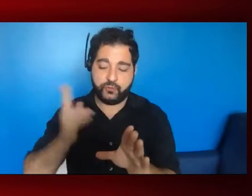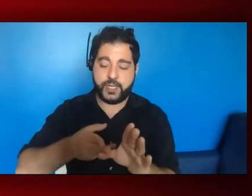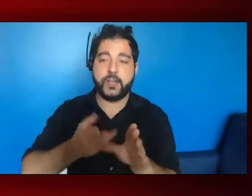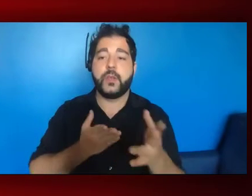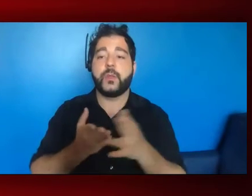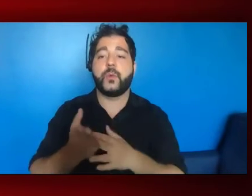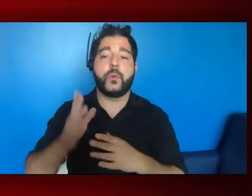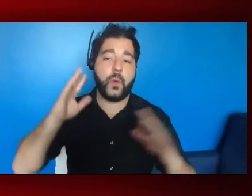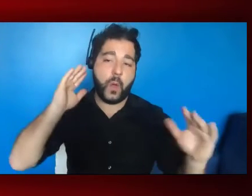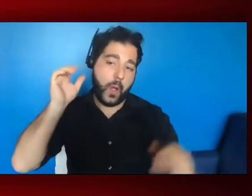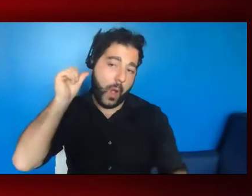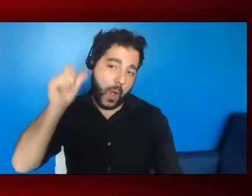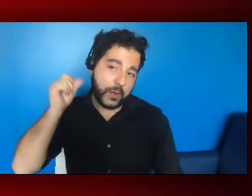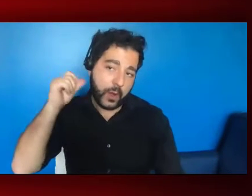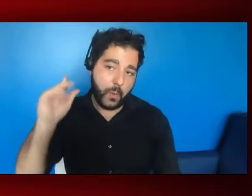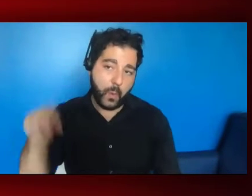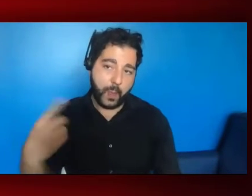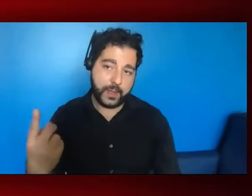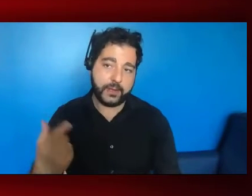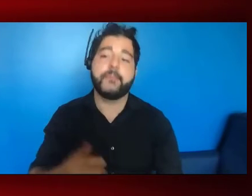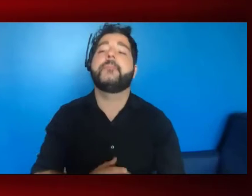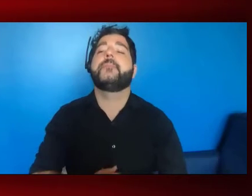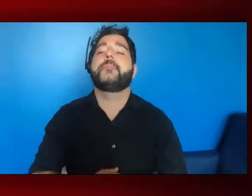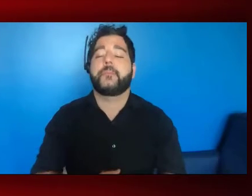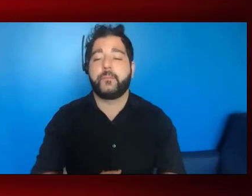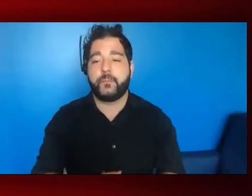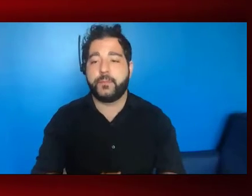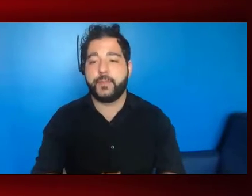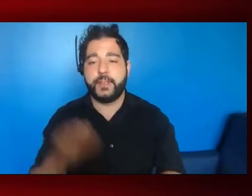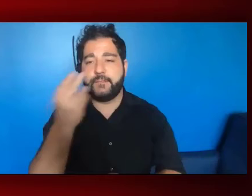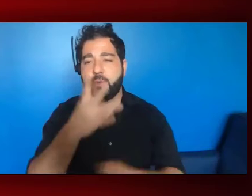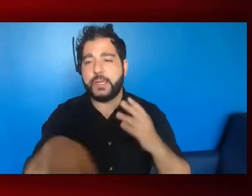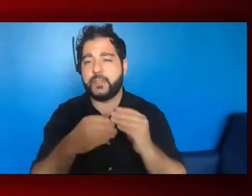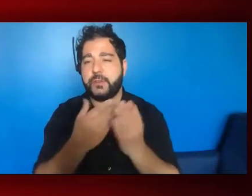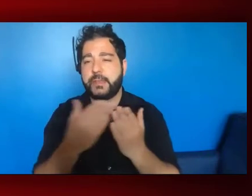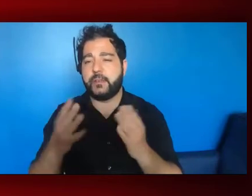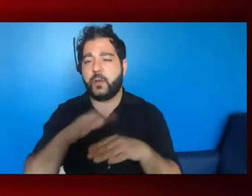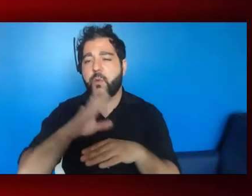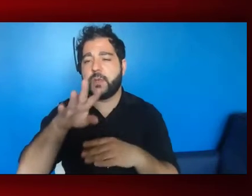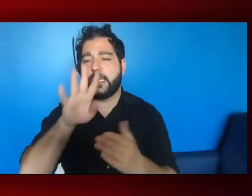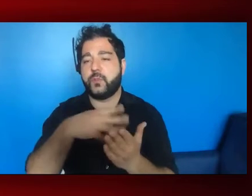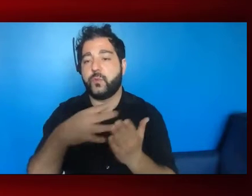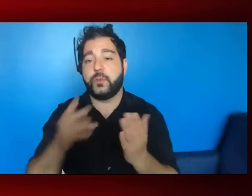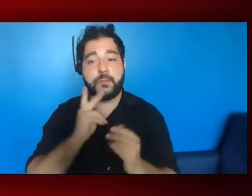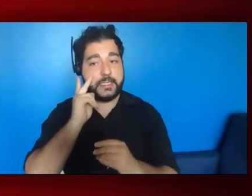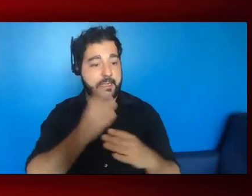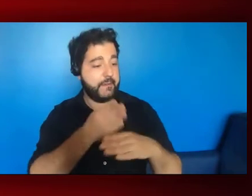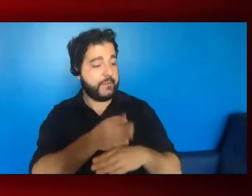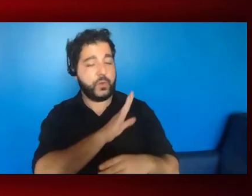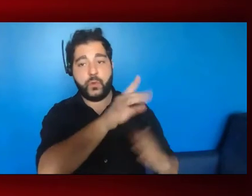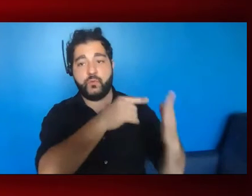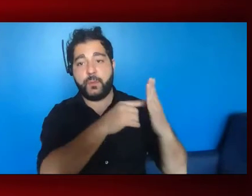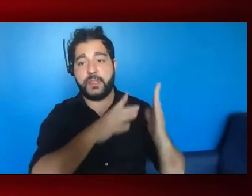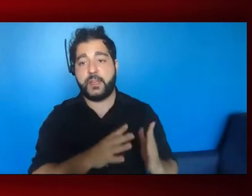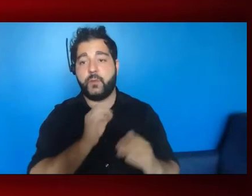audio. A couple important additional things on your schedule. You will see after your representative or